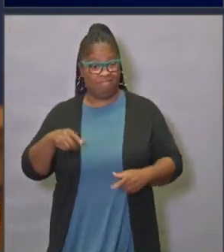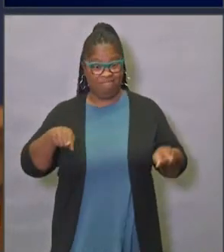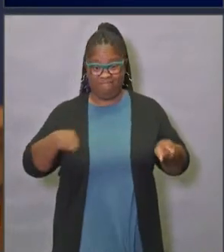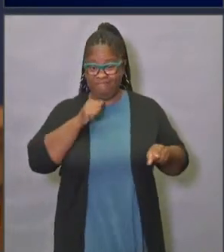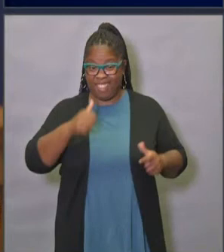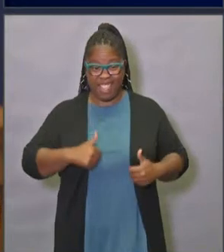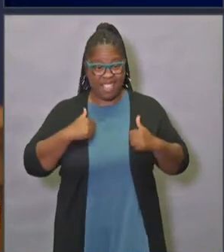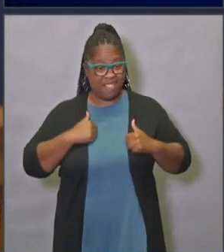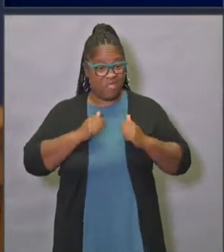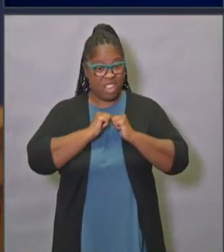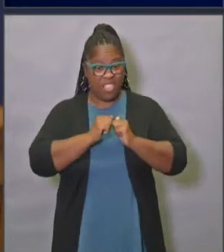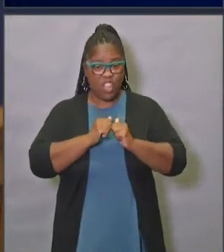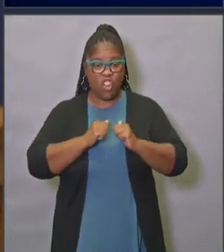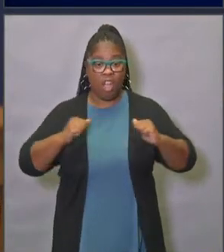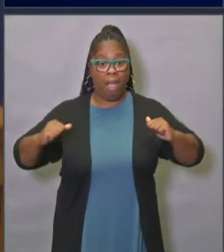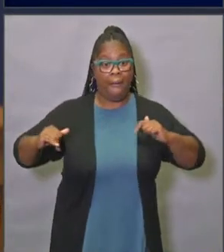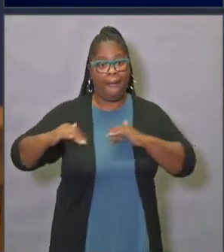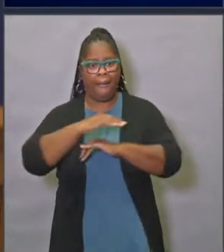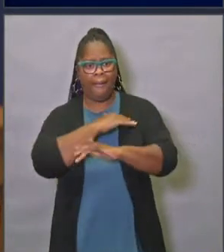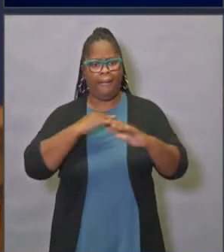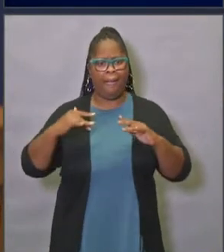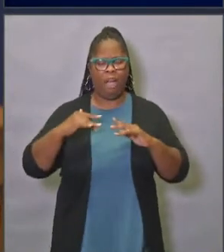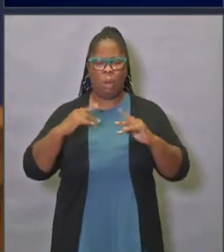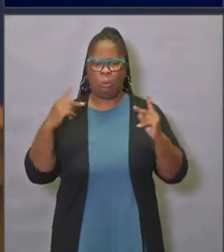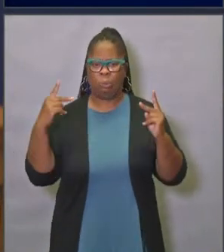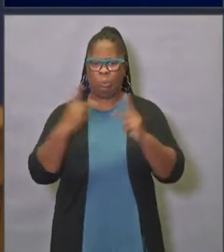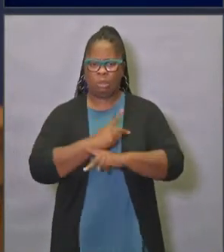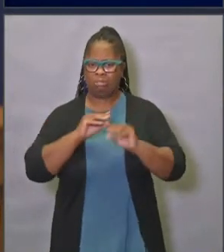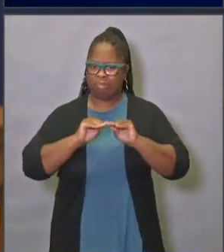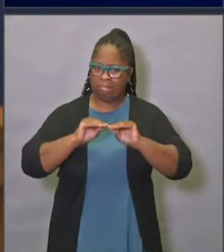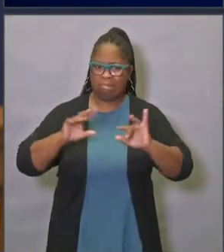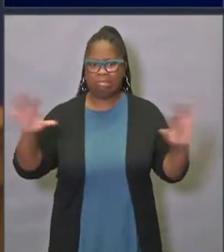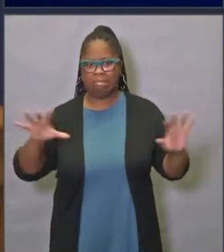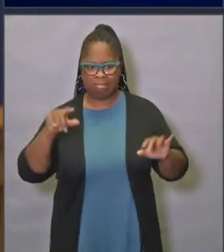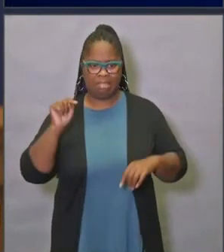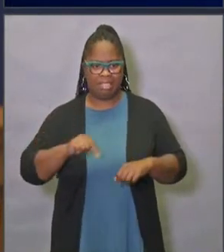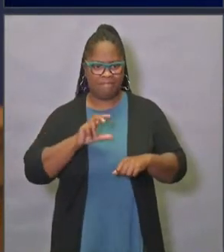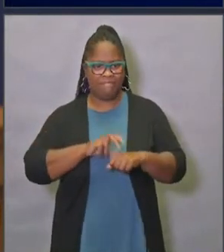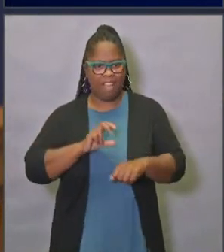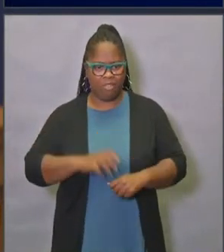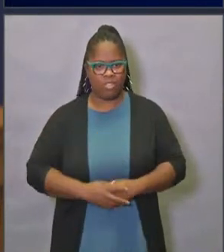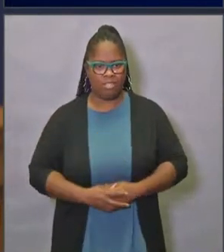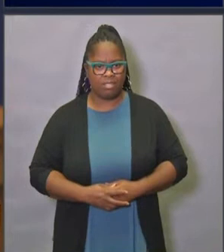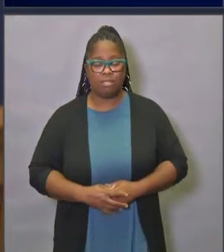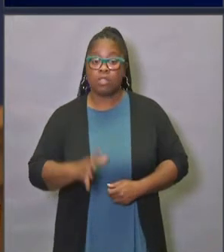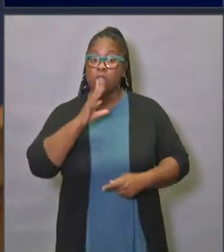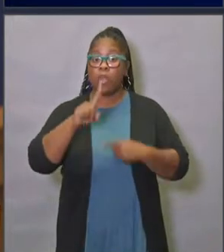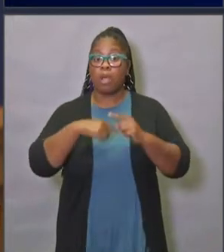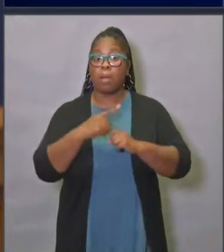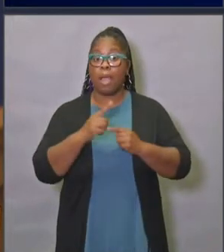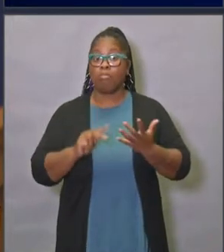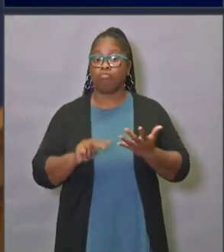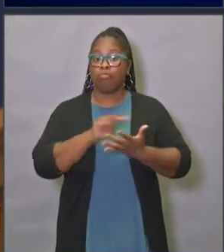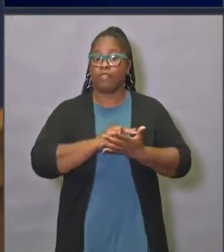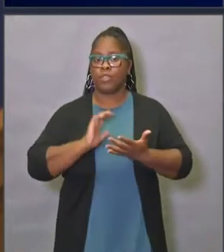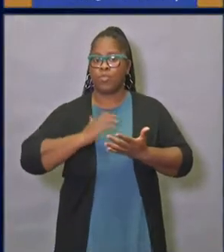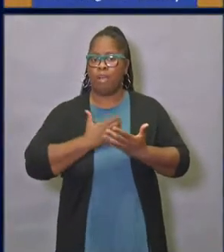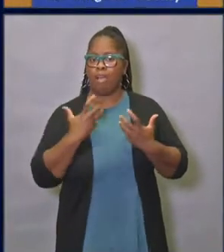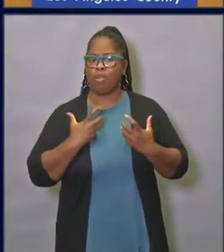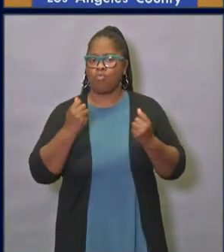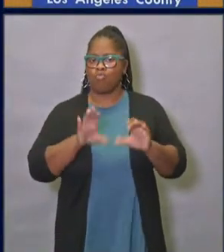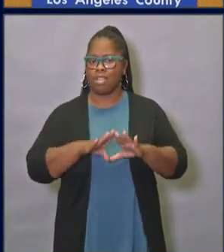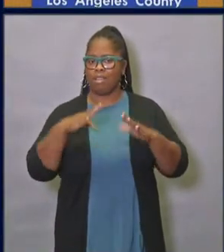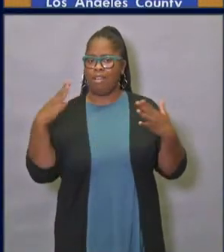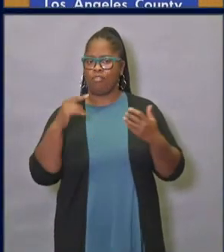affects community transmission of this virus. And let's start with a review of our recovery metrics, which